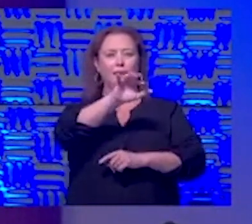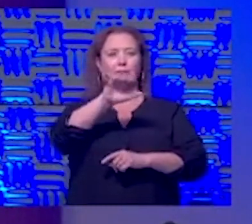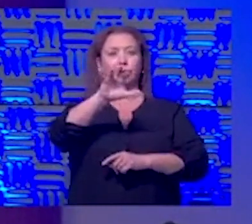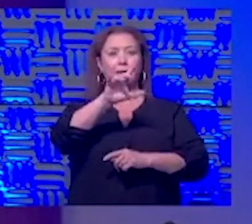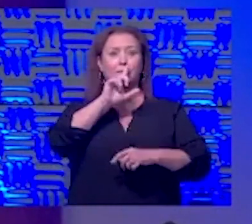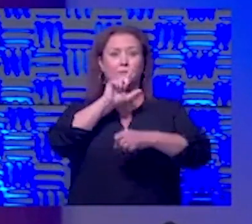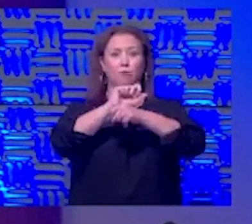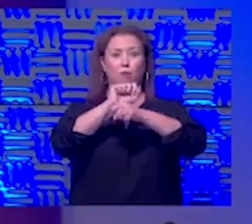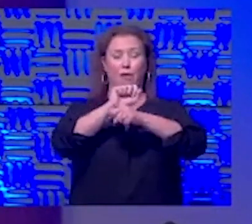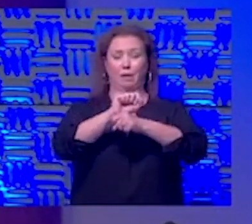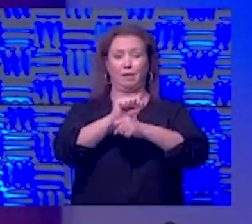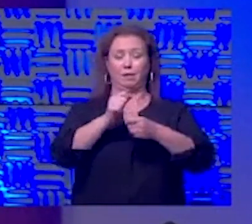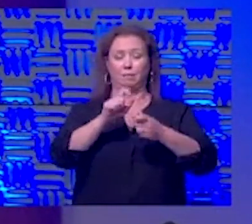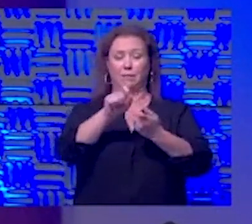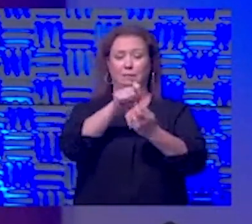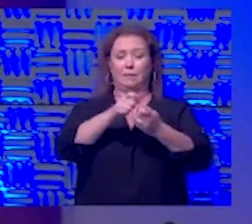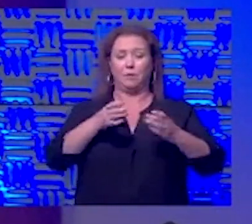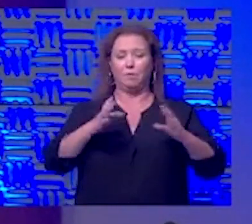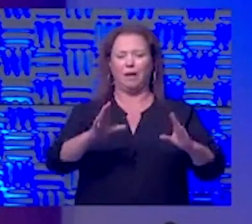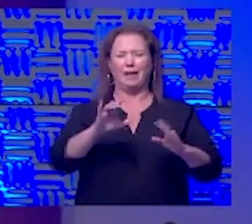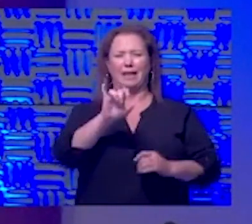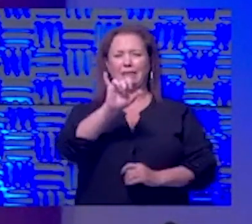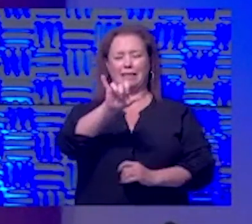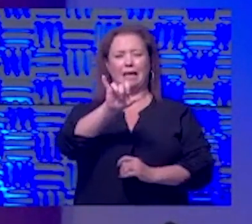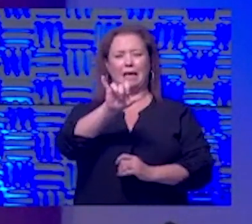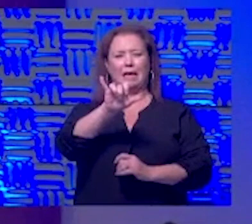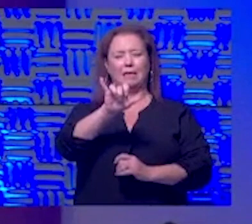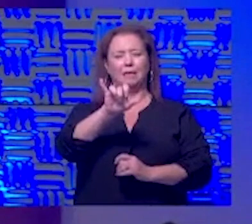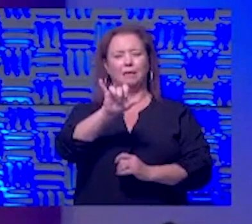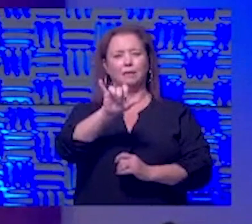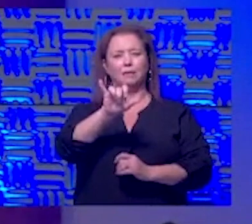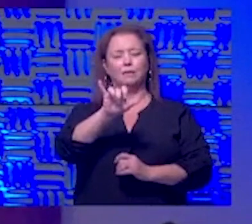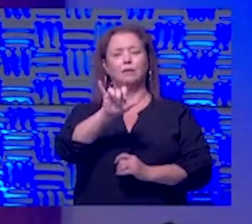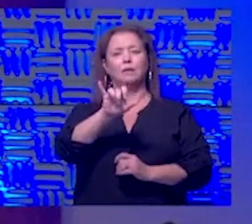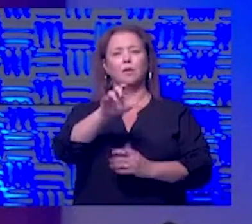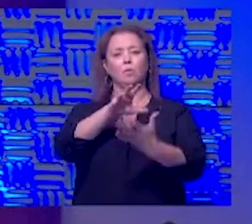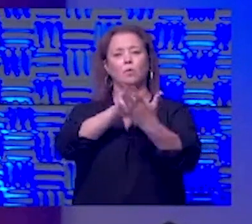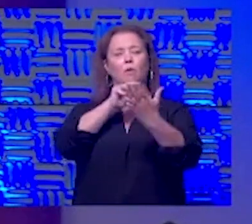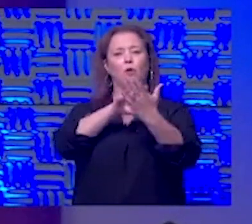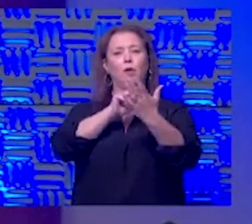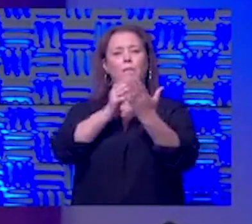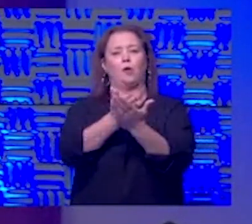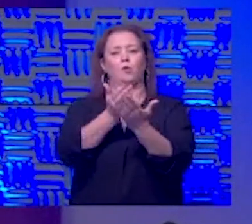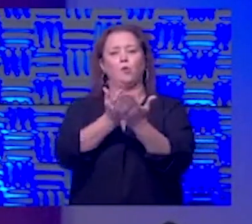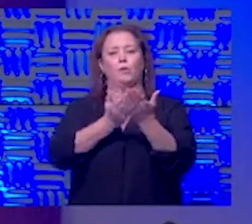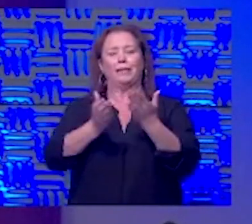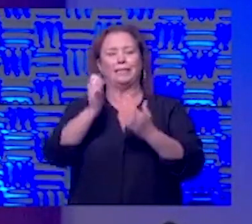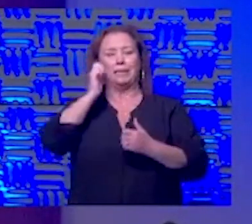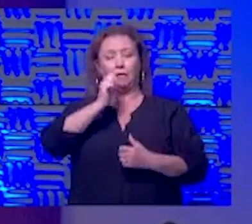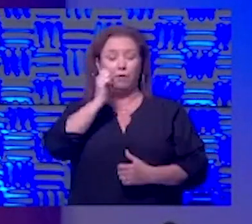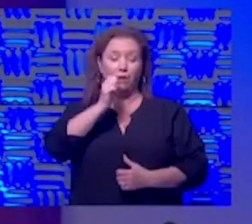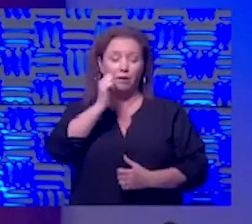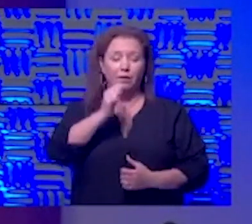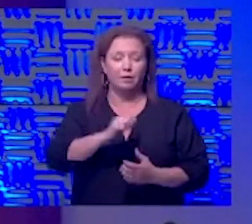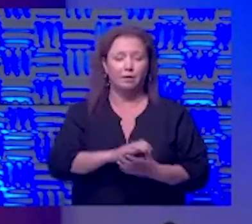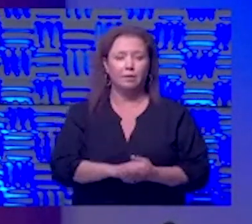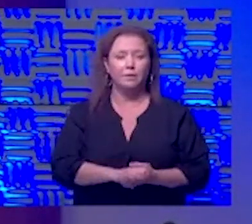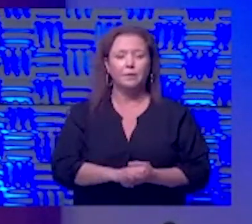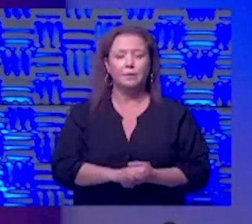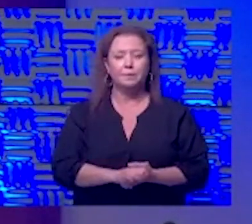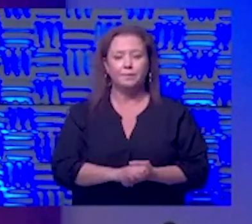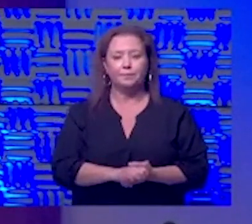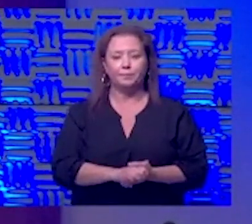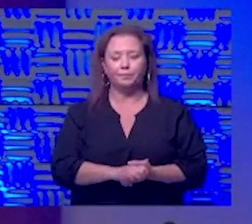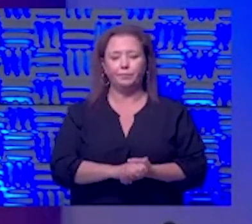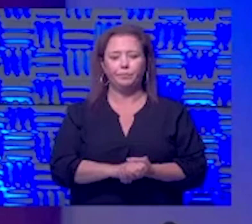is working a certain way. All that kind of stuff is stuff we're just learning about new things every day. And so I do